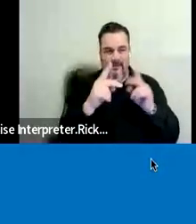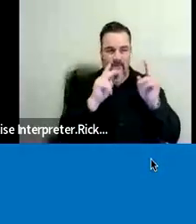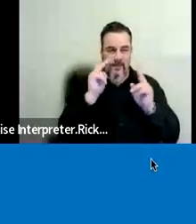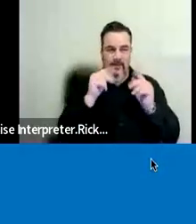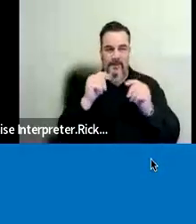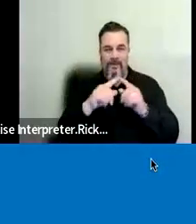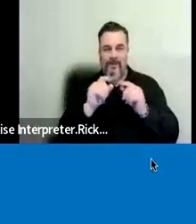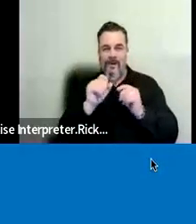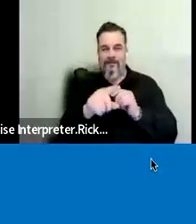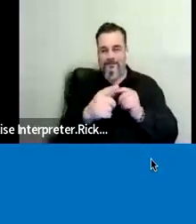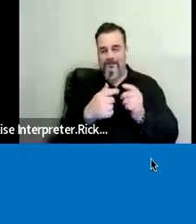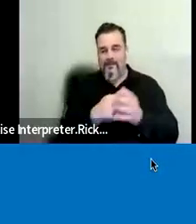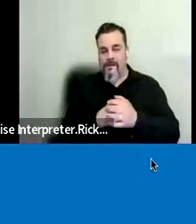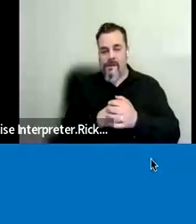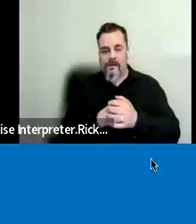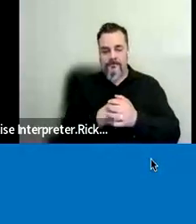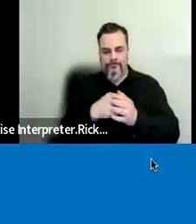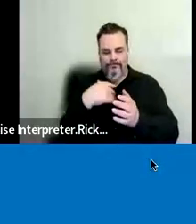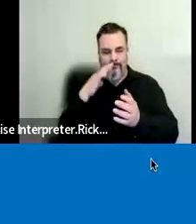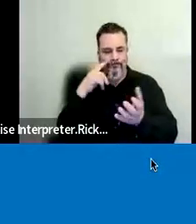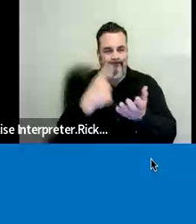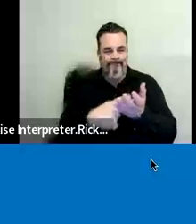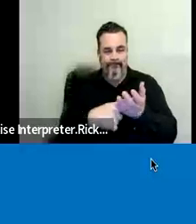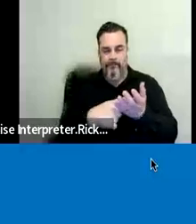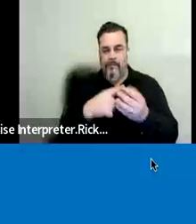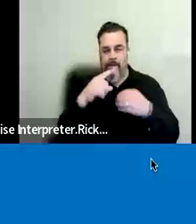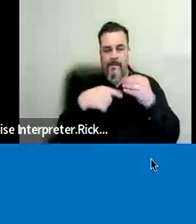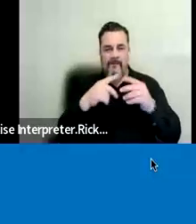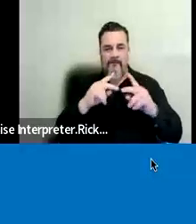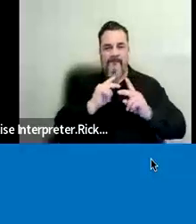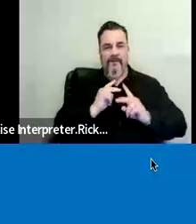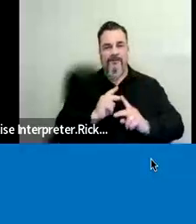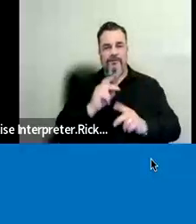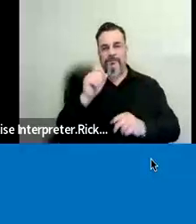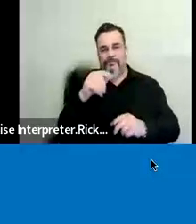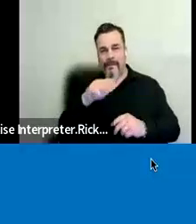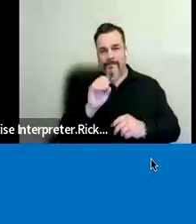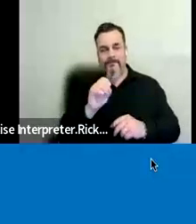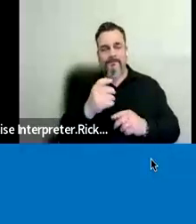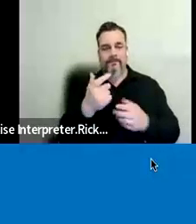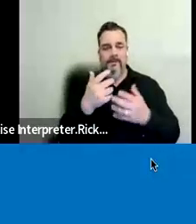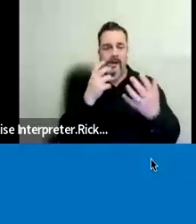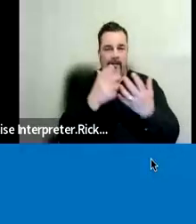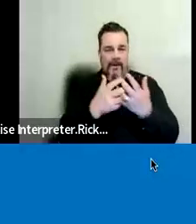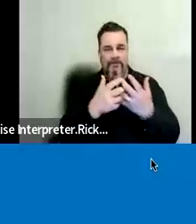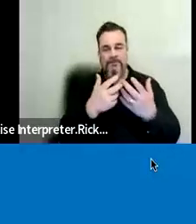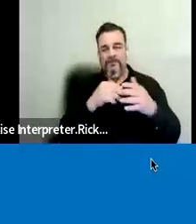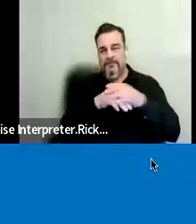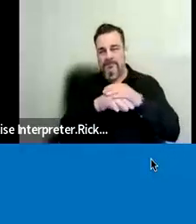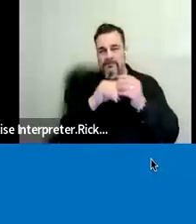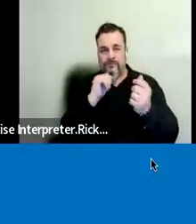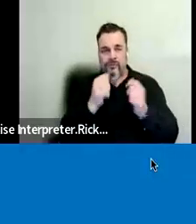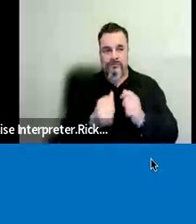hands up. So we're going to get into talking about the physical spaces, accommodations, changes that can be